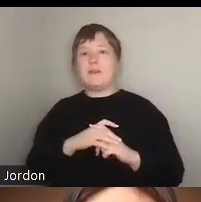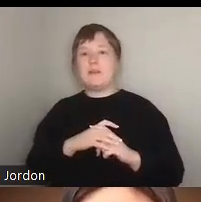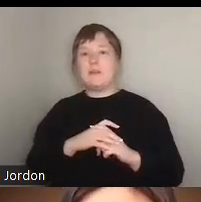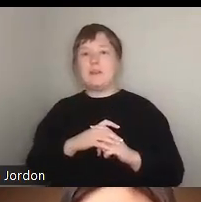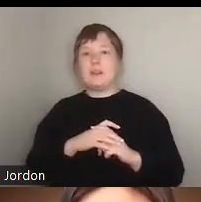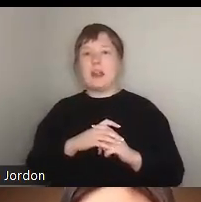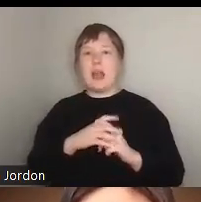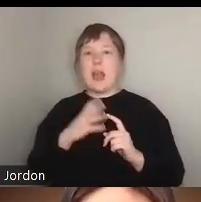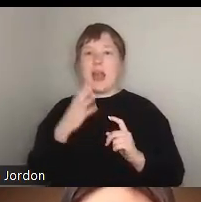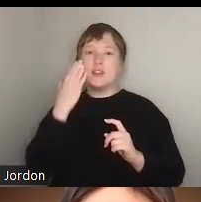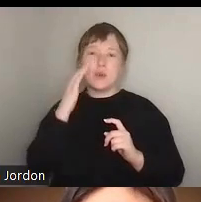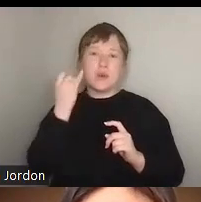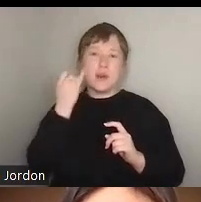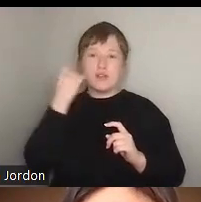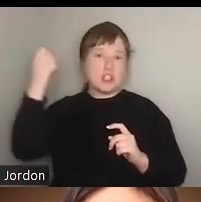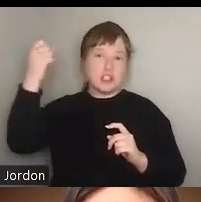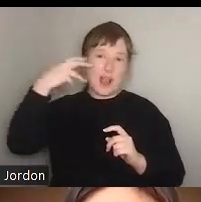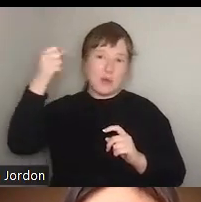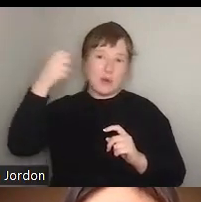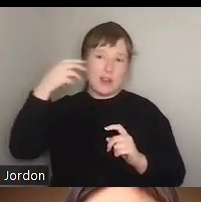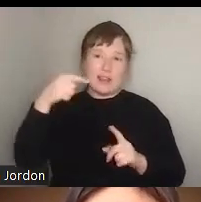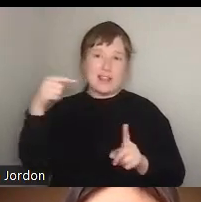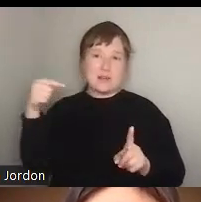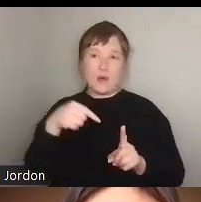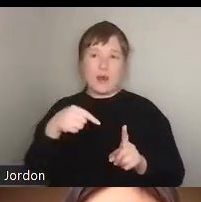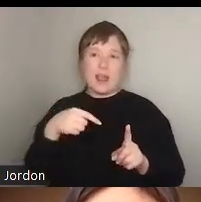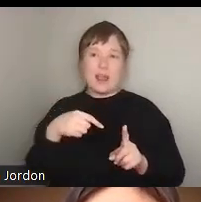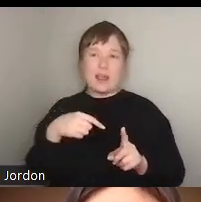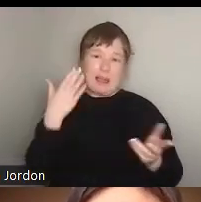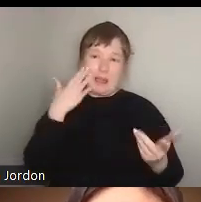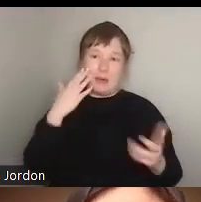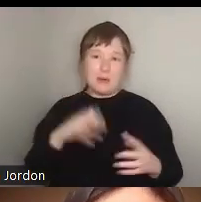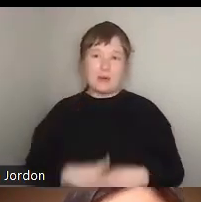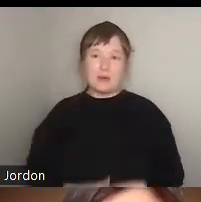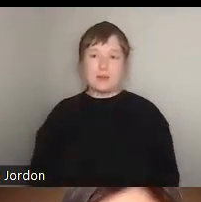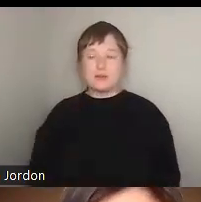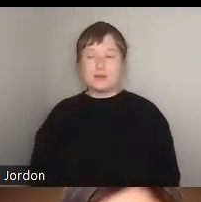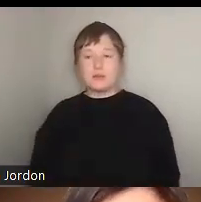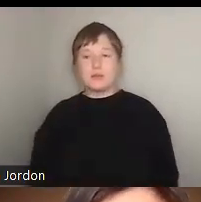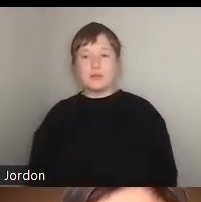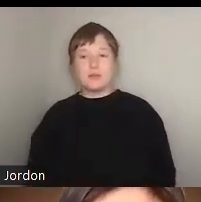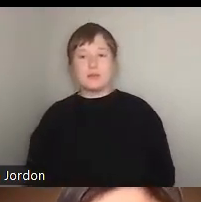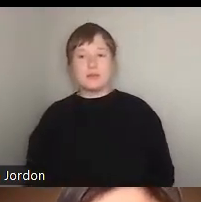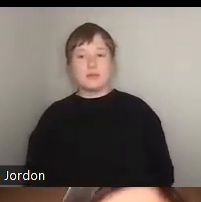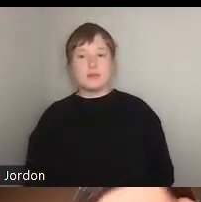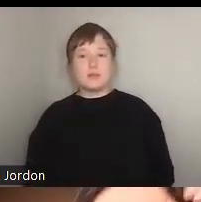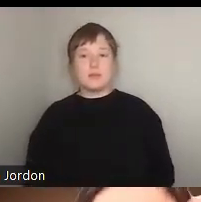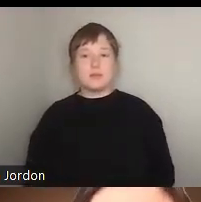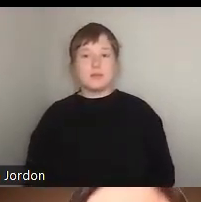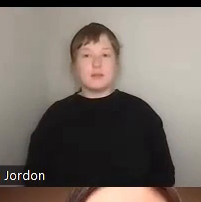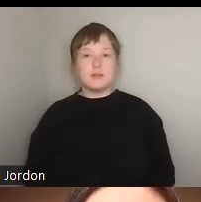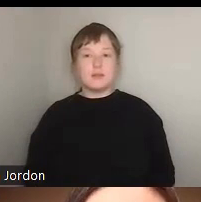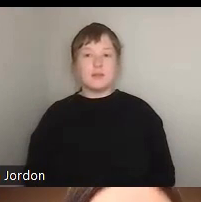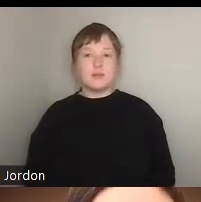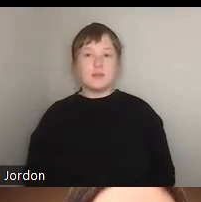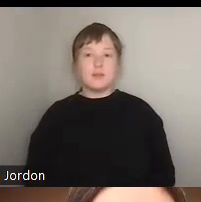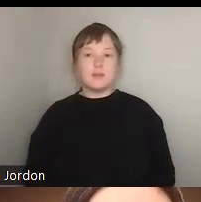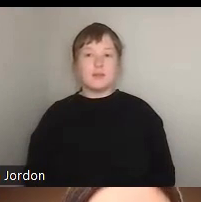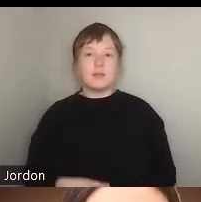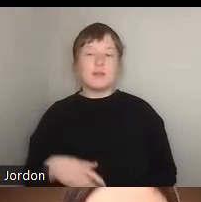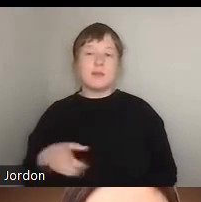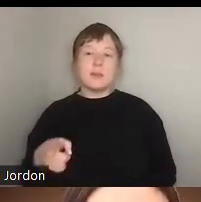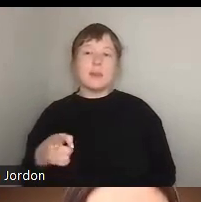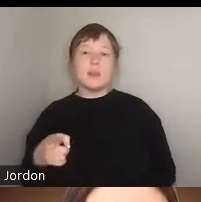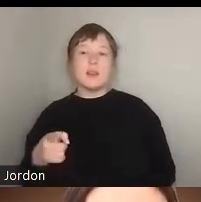if she's even showering at this point. I'm not sure. As someone, well, I would just say, like, if